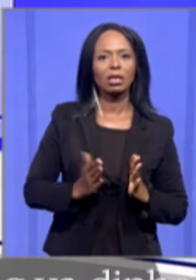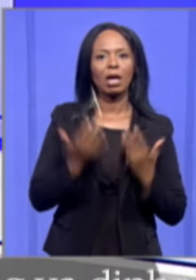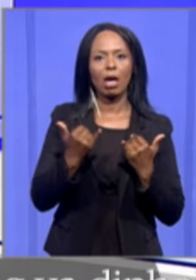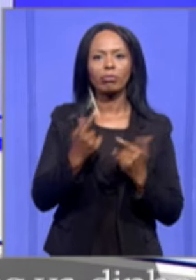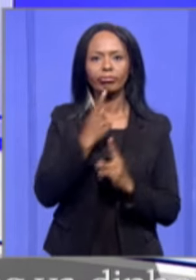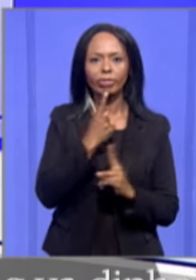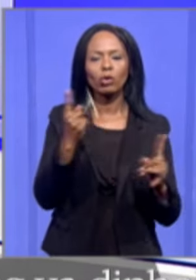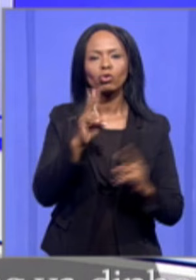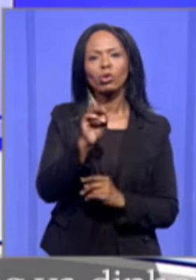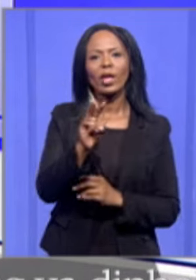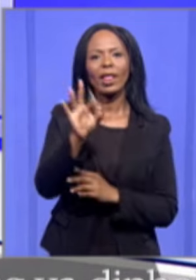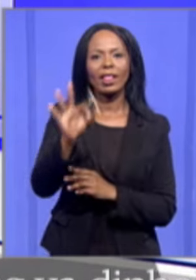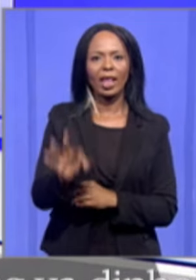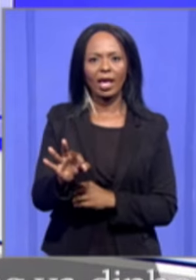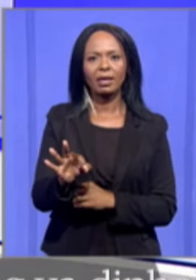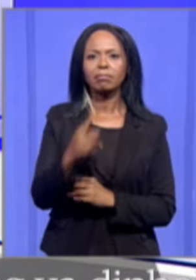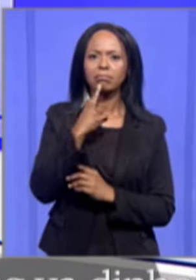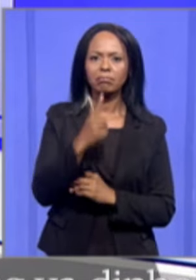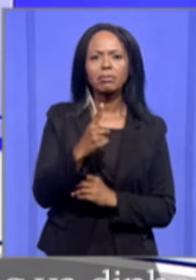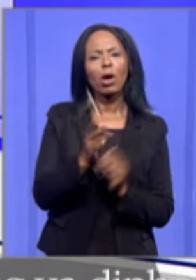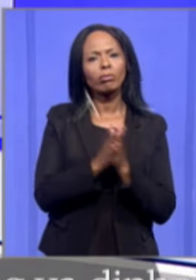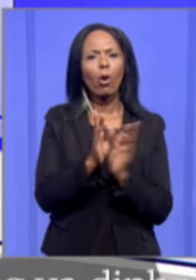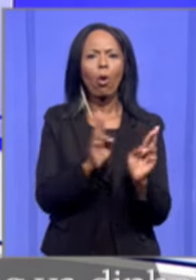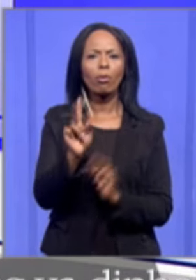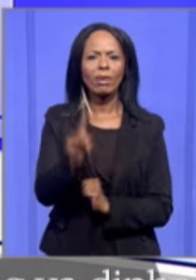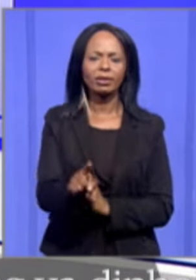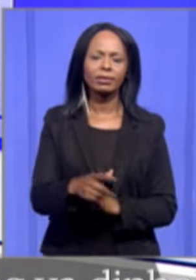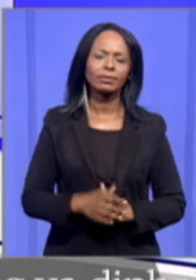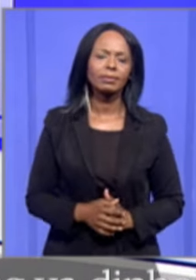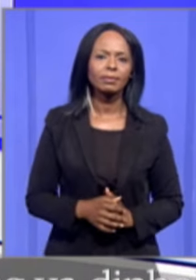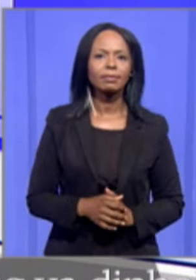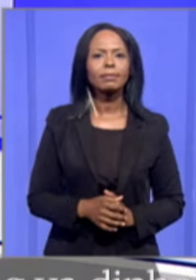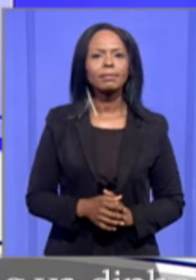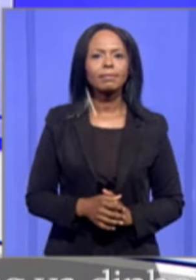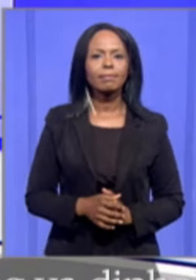barutwana ba 2023 go nna le tsholofelo.